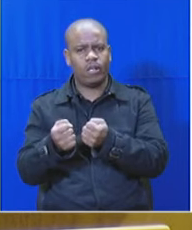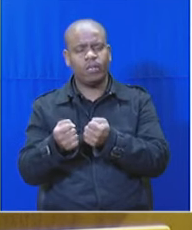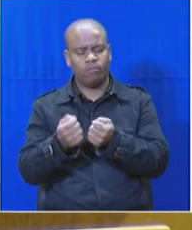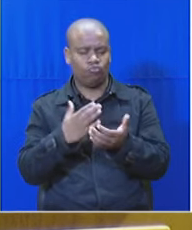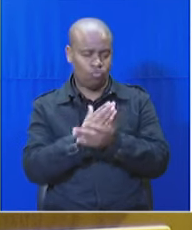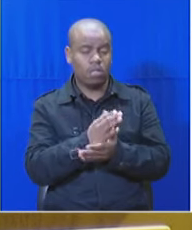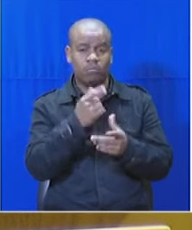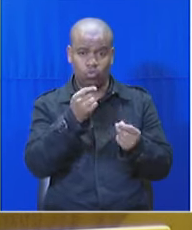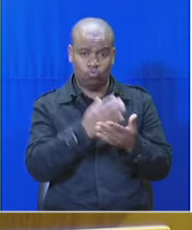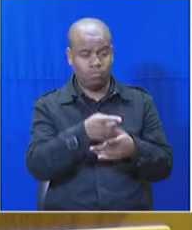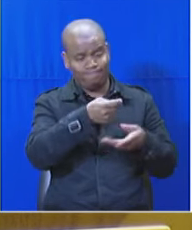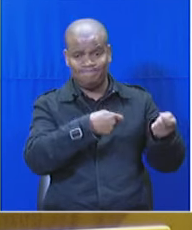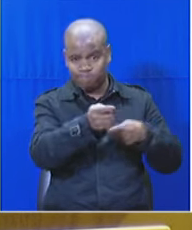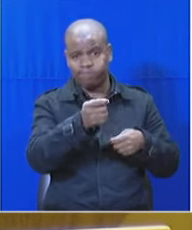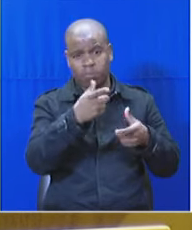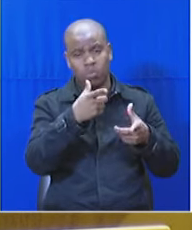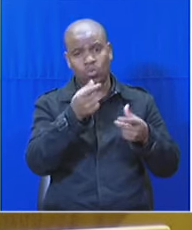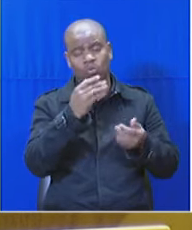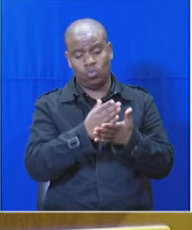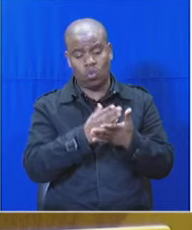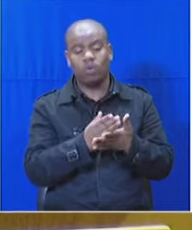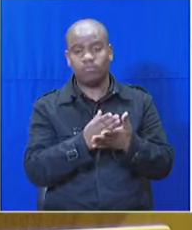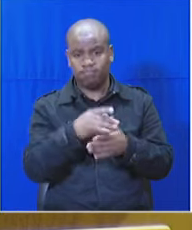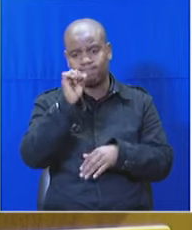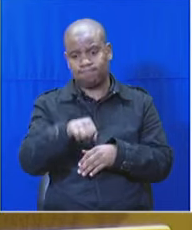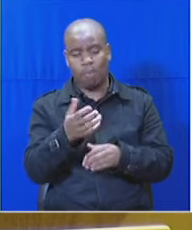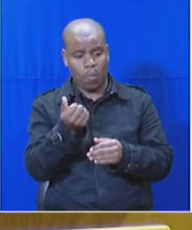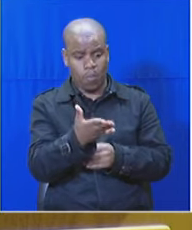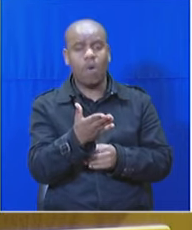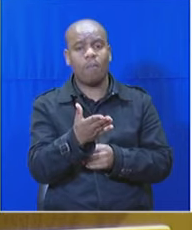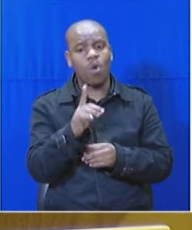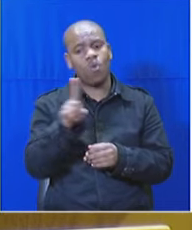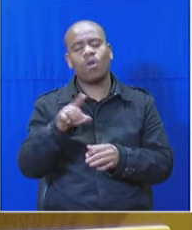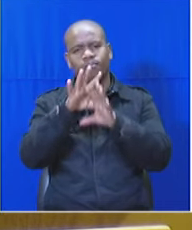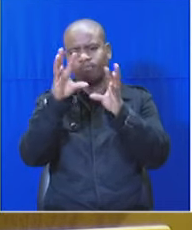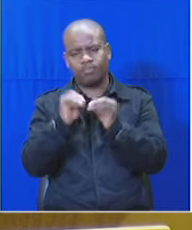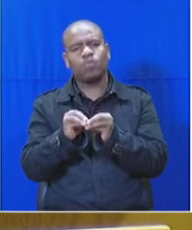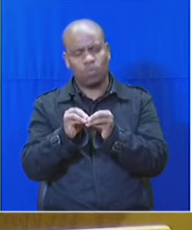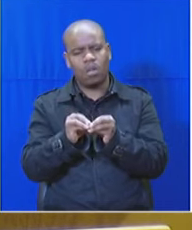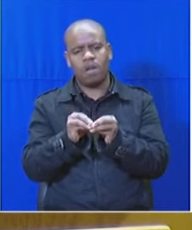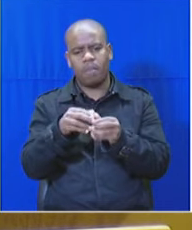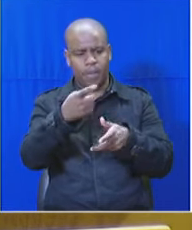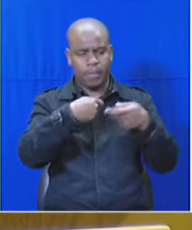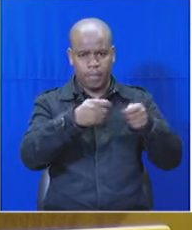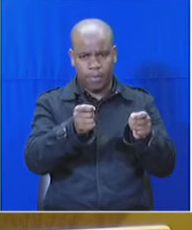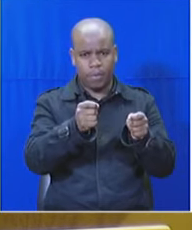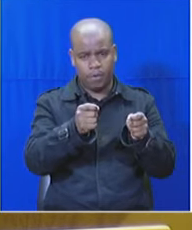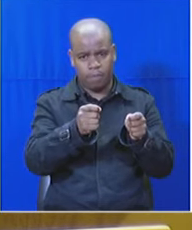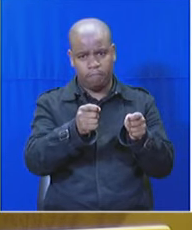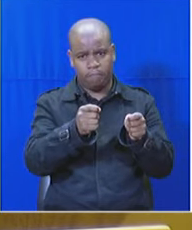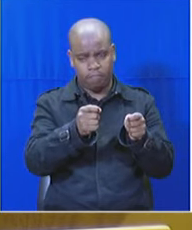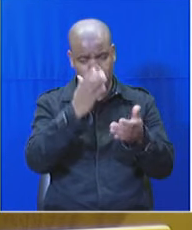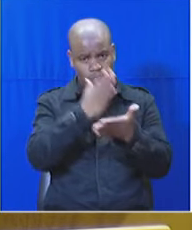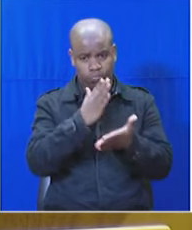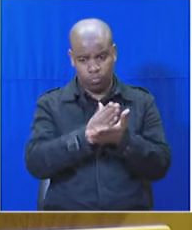to adjudicate solely on the compensation offered and not on the overall validity of the expropriation. It also